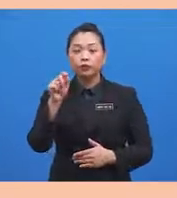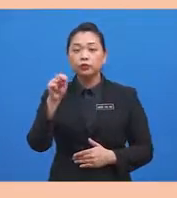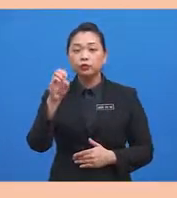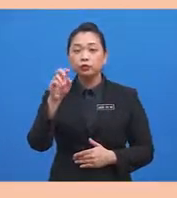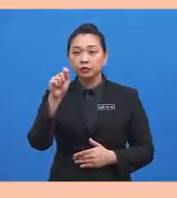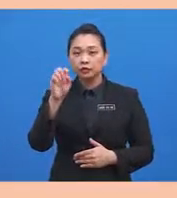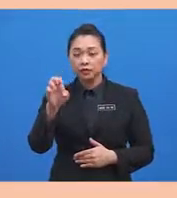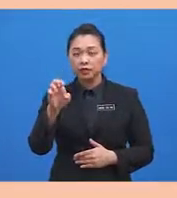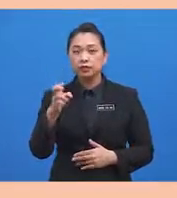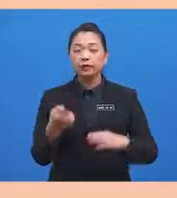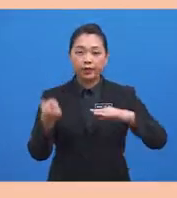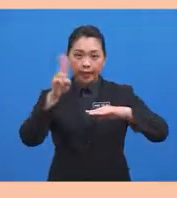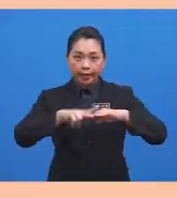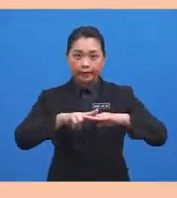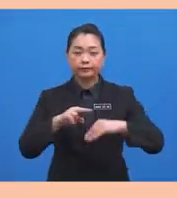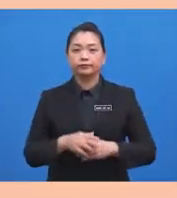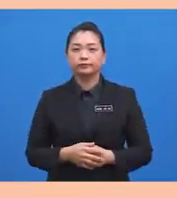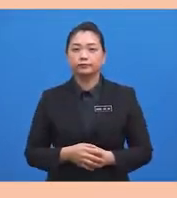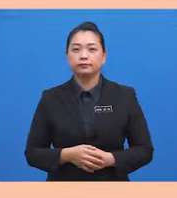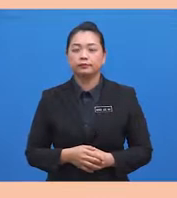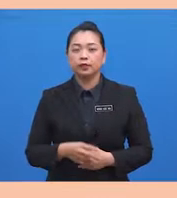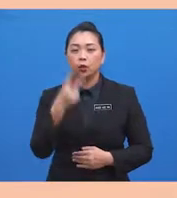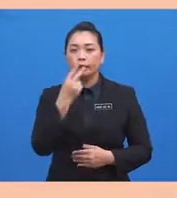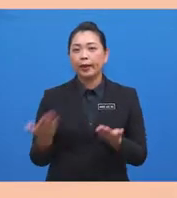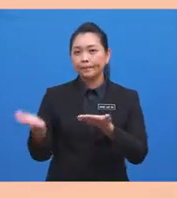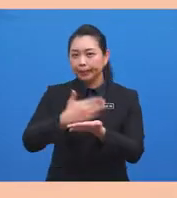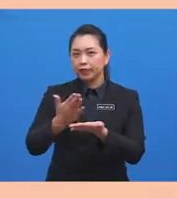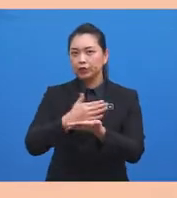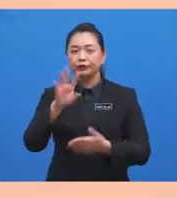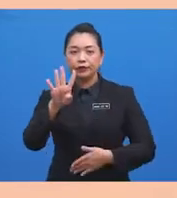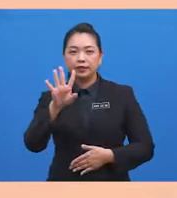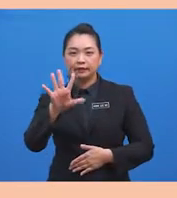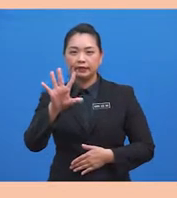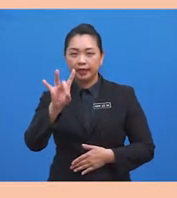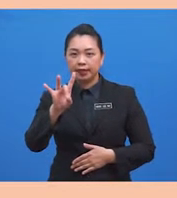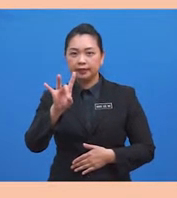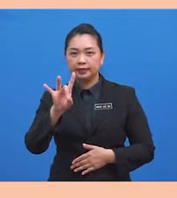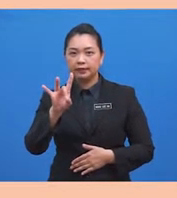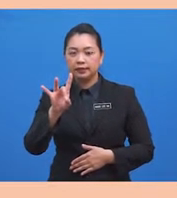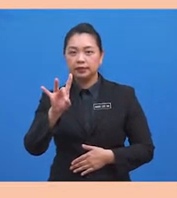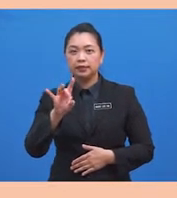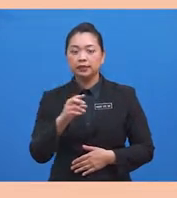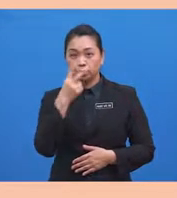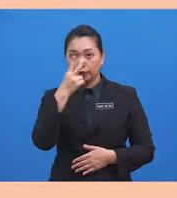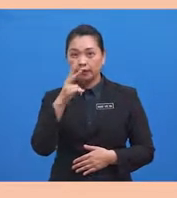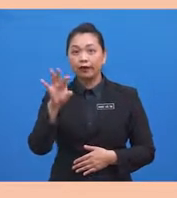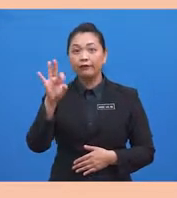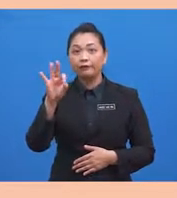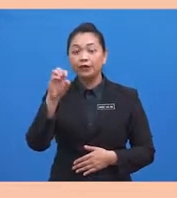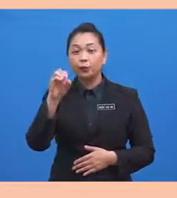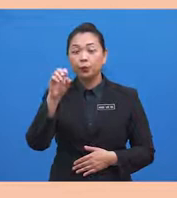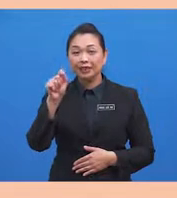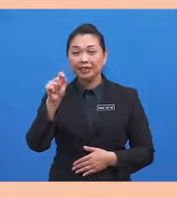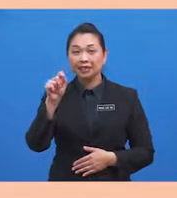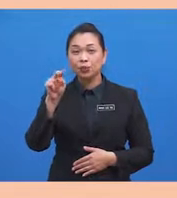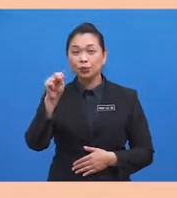comment has been added to the original text. Look at page 58 in your textbook. Can you